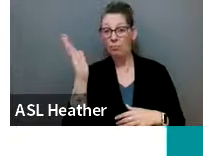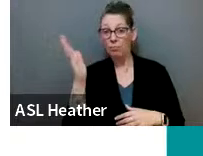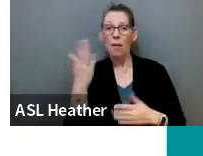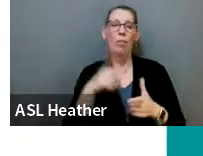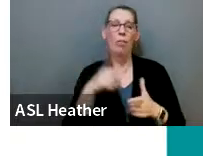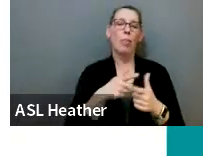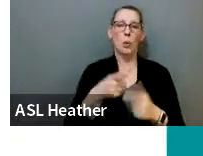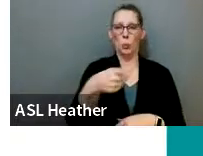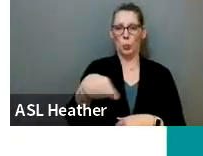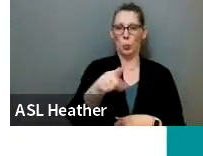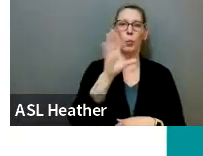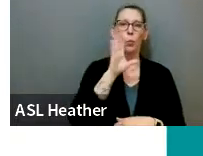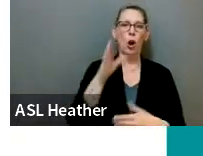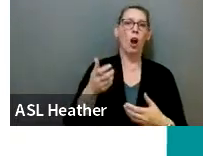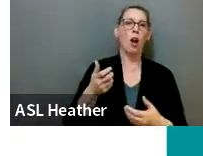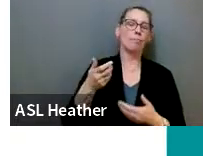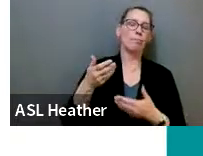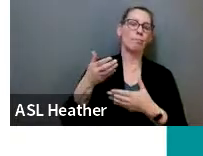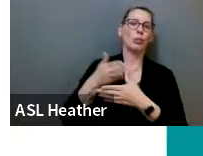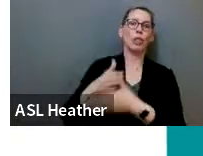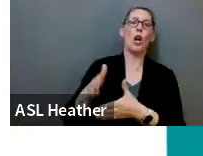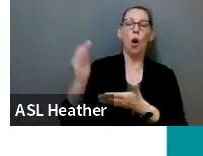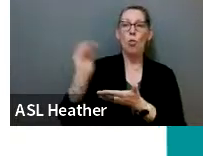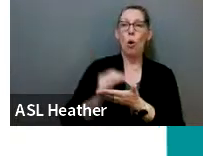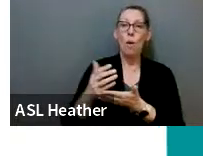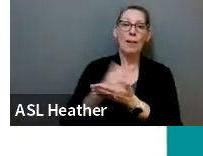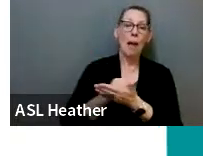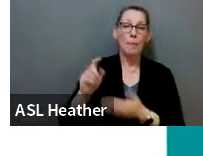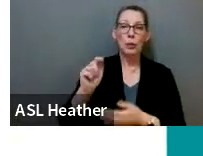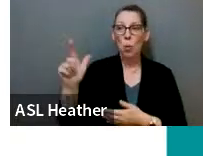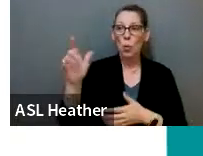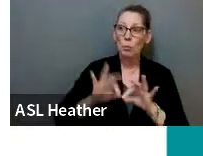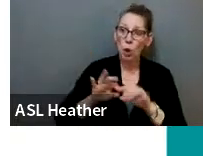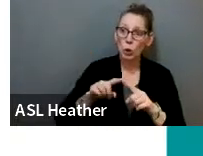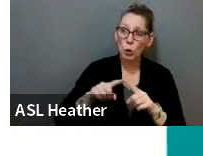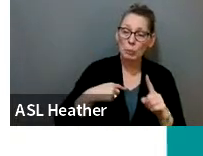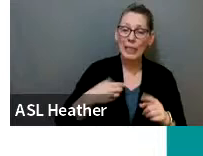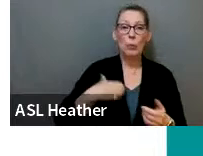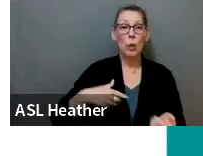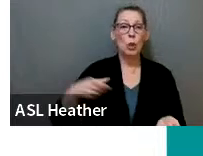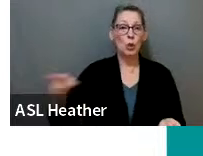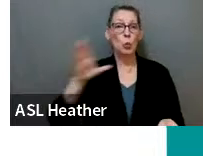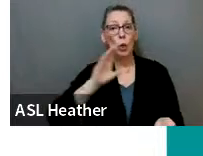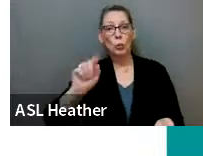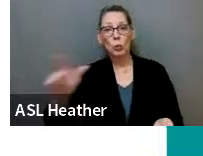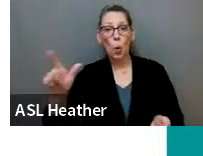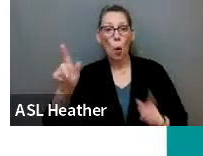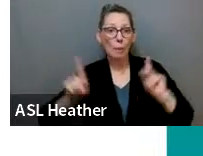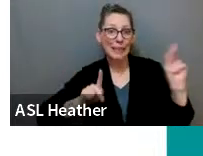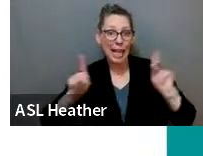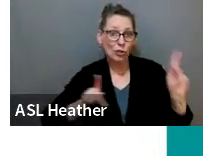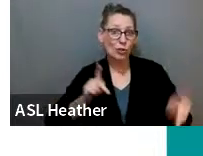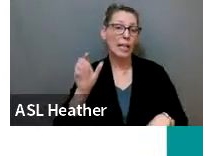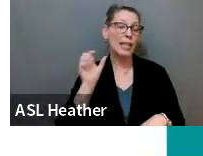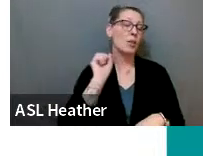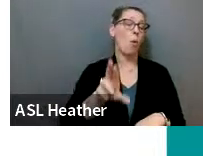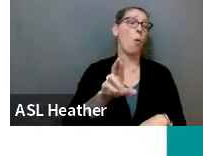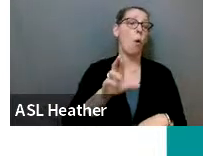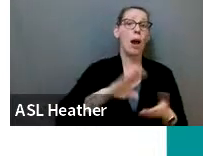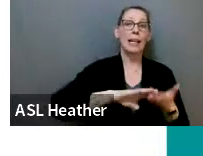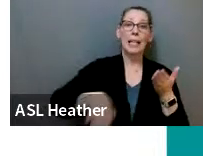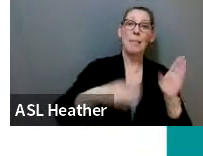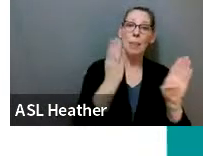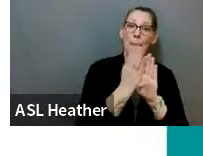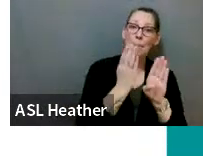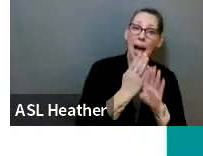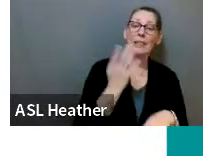then you will share, low-income toll is important to me. I wish you would toll pedestrians, or please exempt buses as they